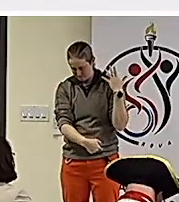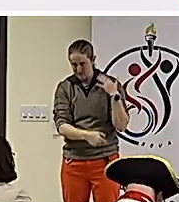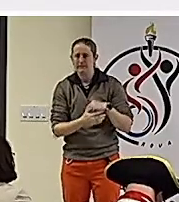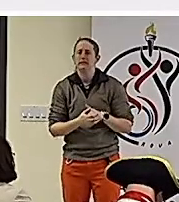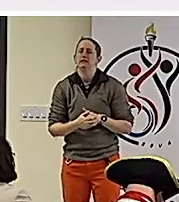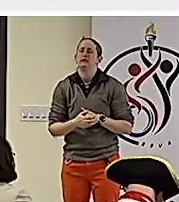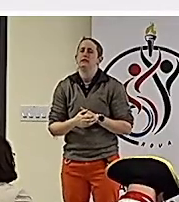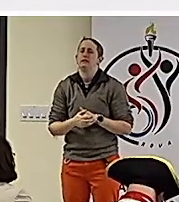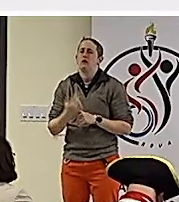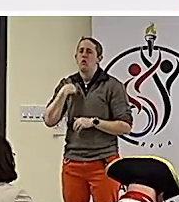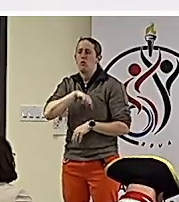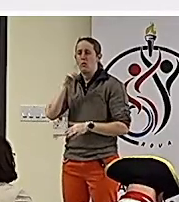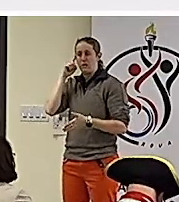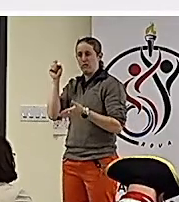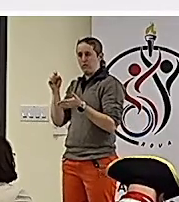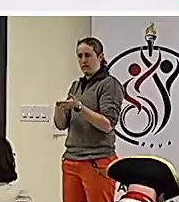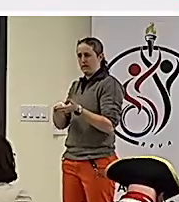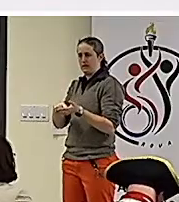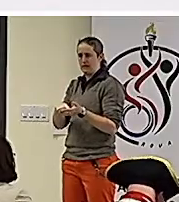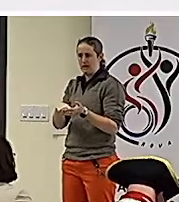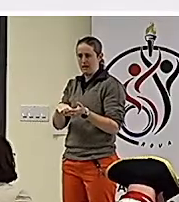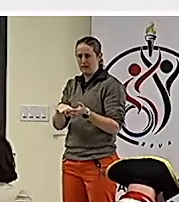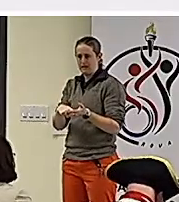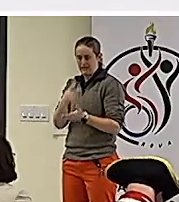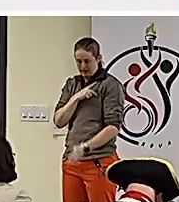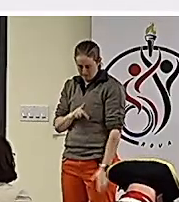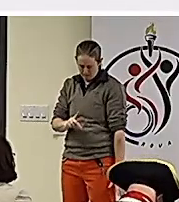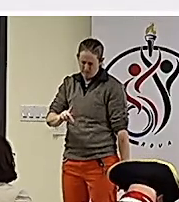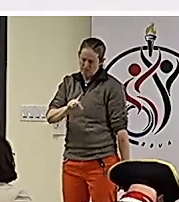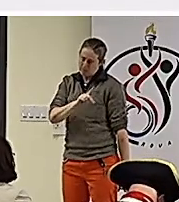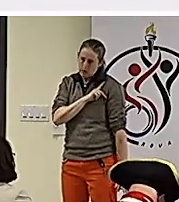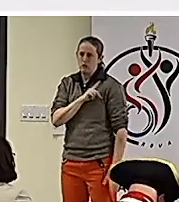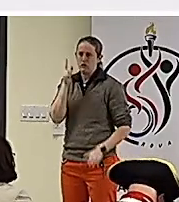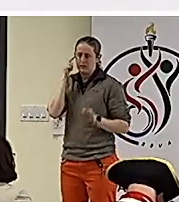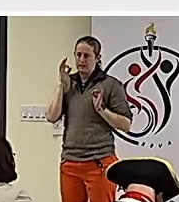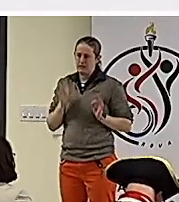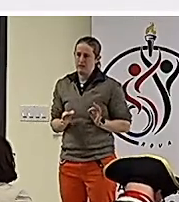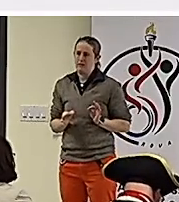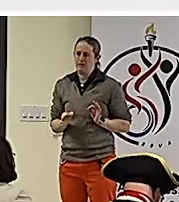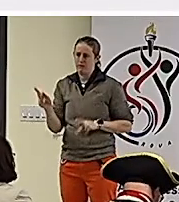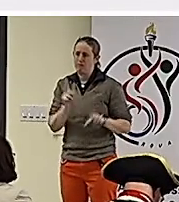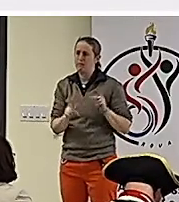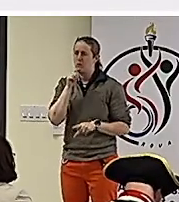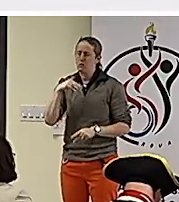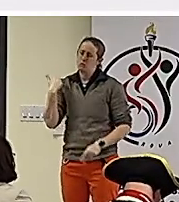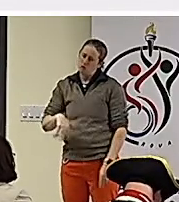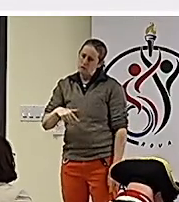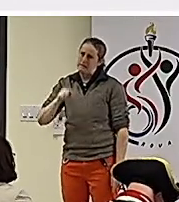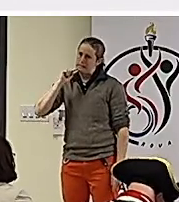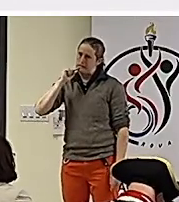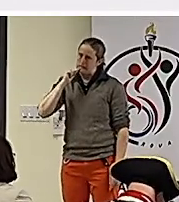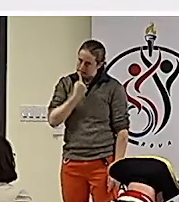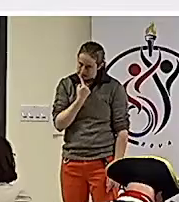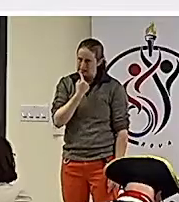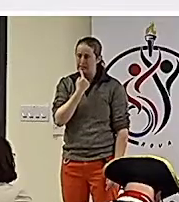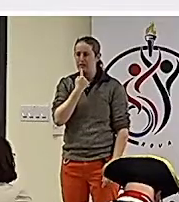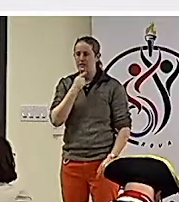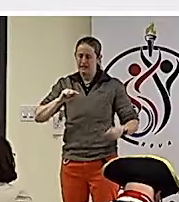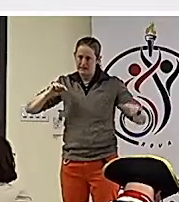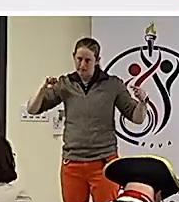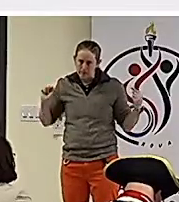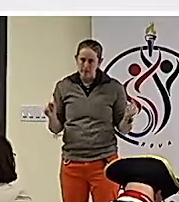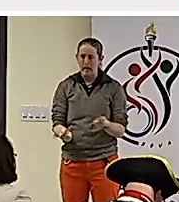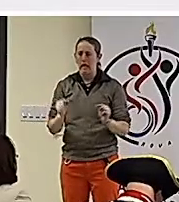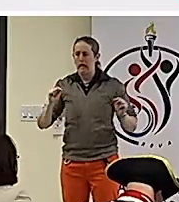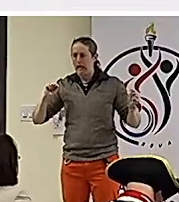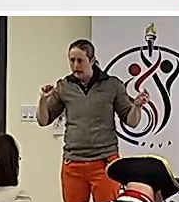individuals and families may face deeply personal decisions when living with serious illness, with chronic pain,